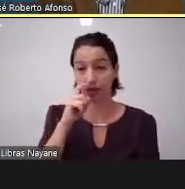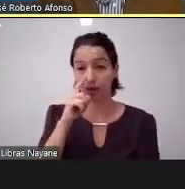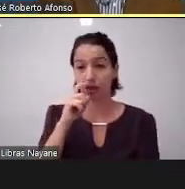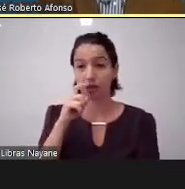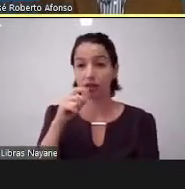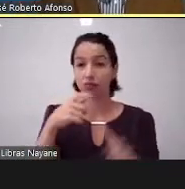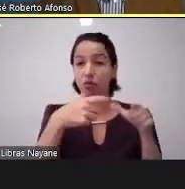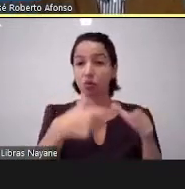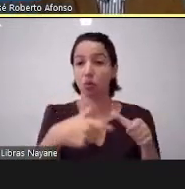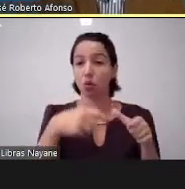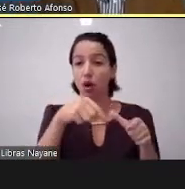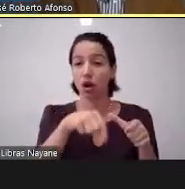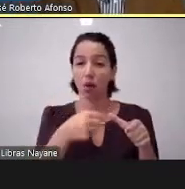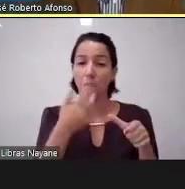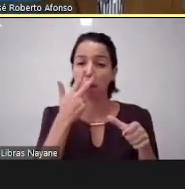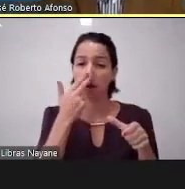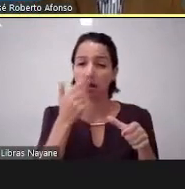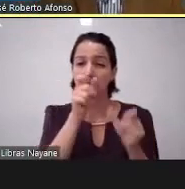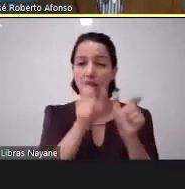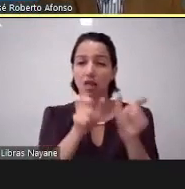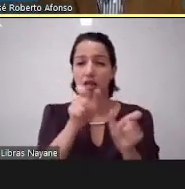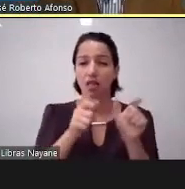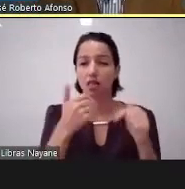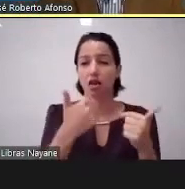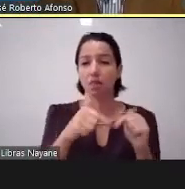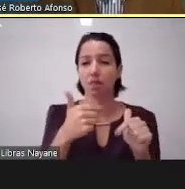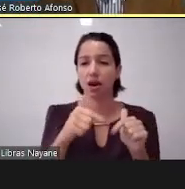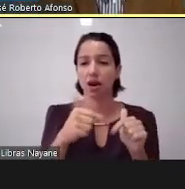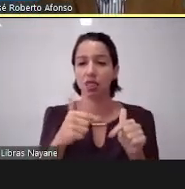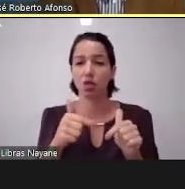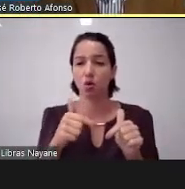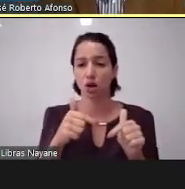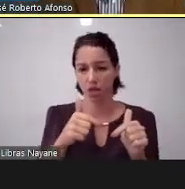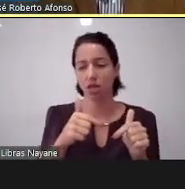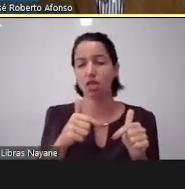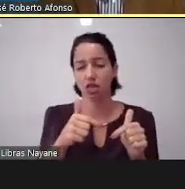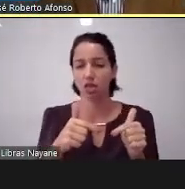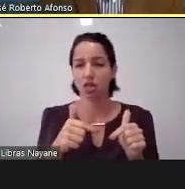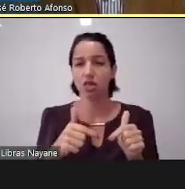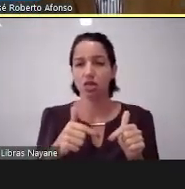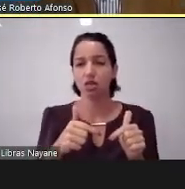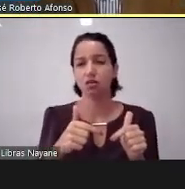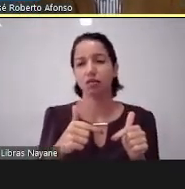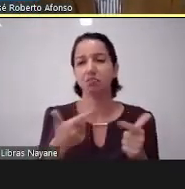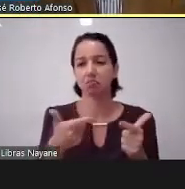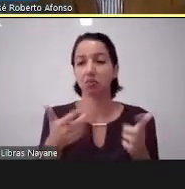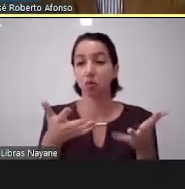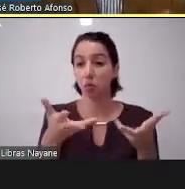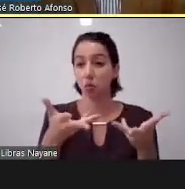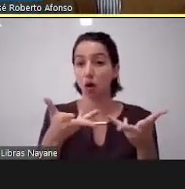are talking is where we could see in the Brazilian case,